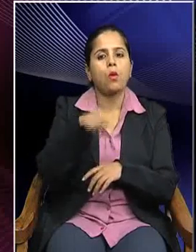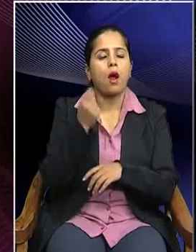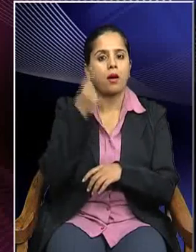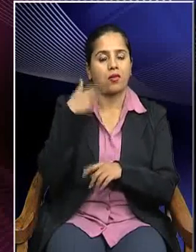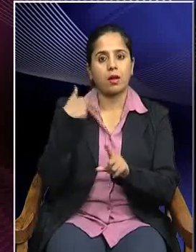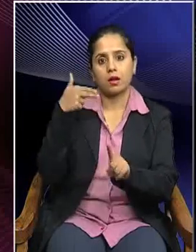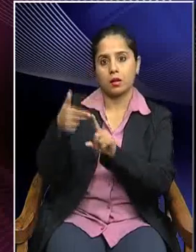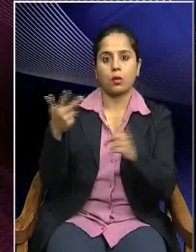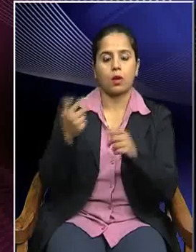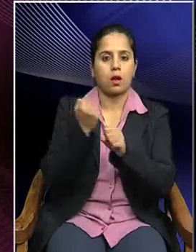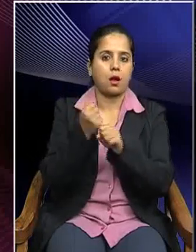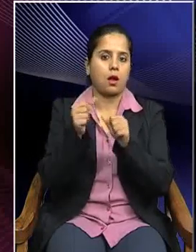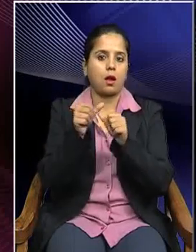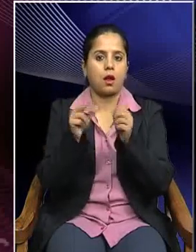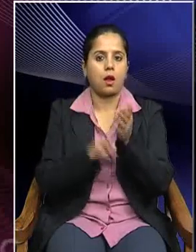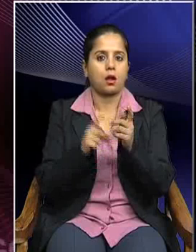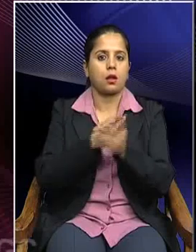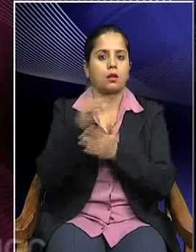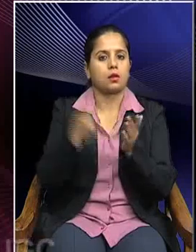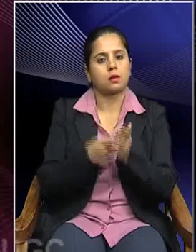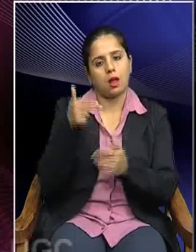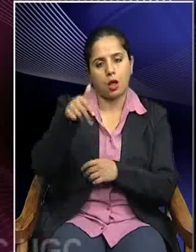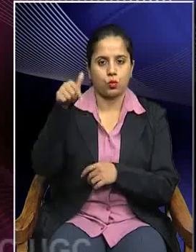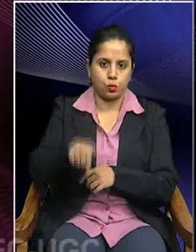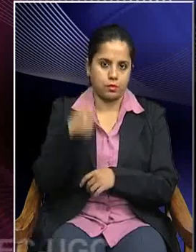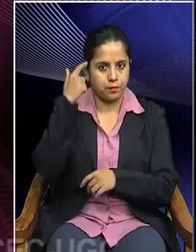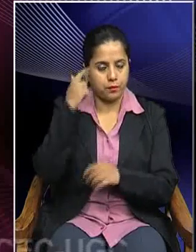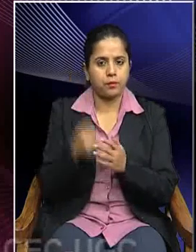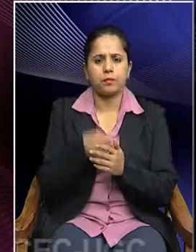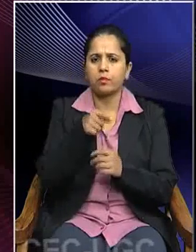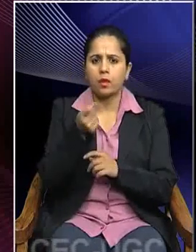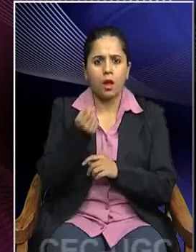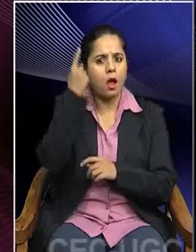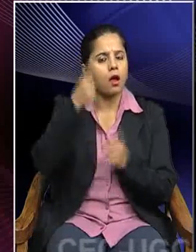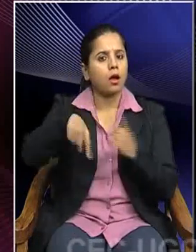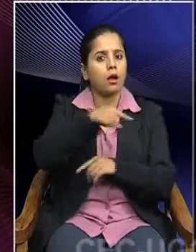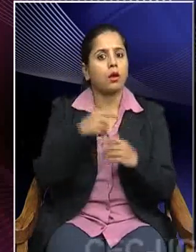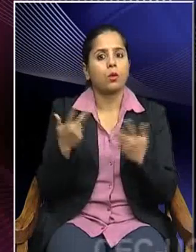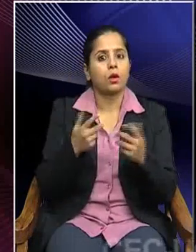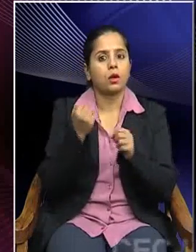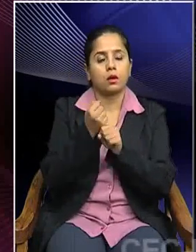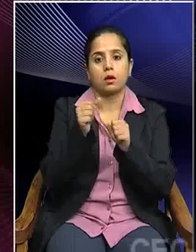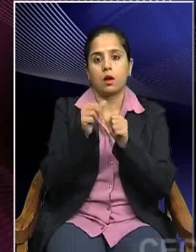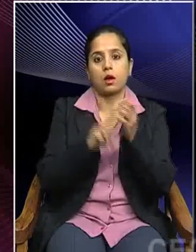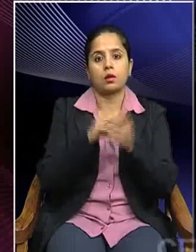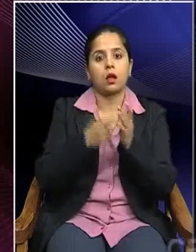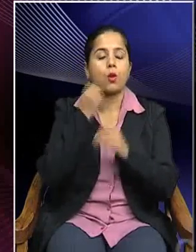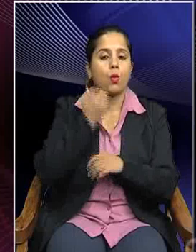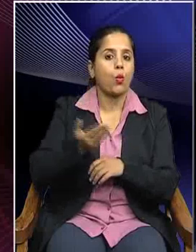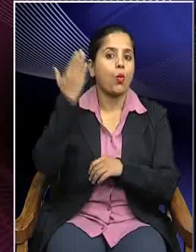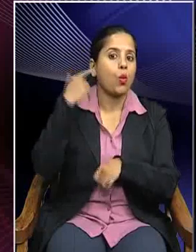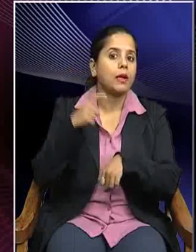as Gandhara today. Now, what area was understood as Gandhara in ancient times,